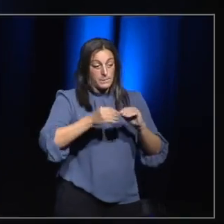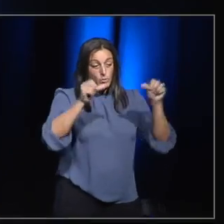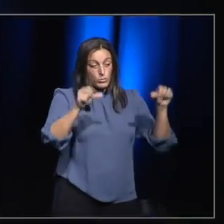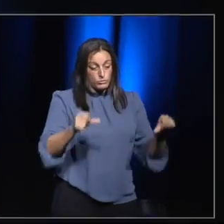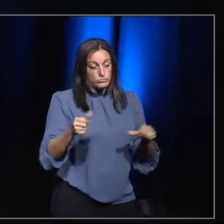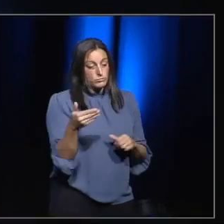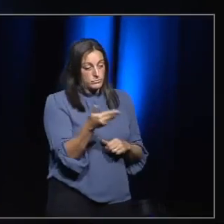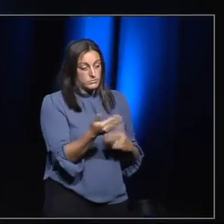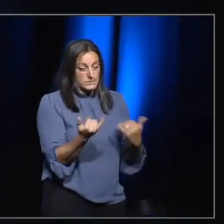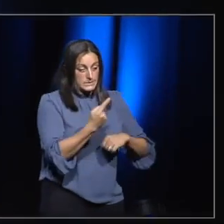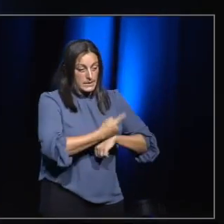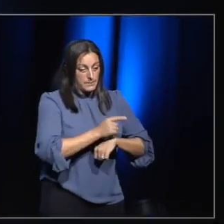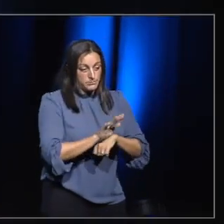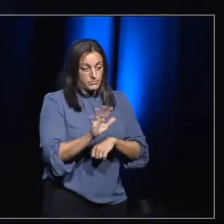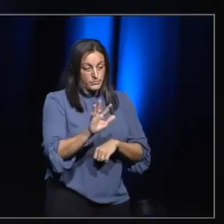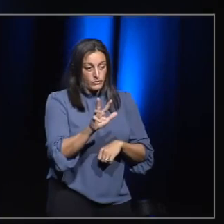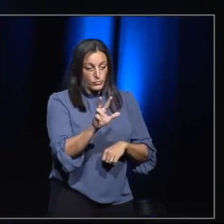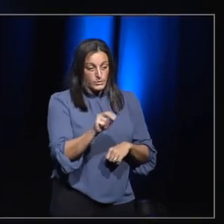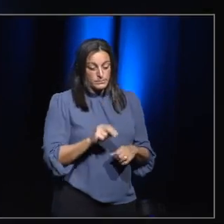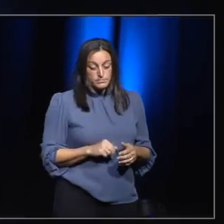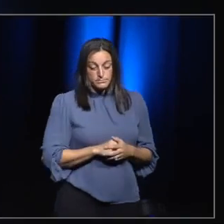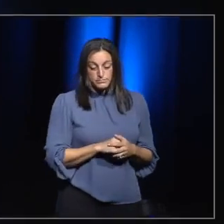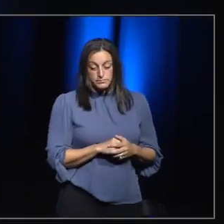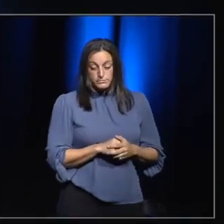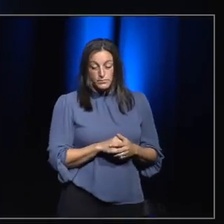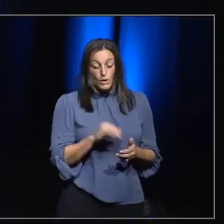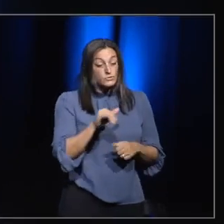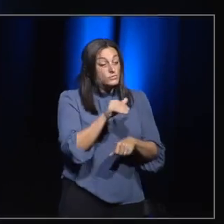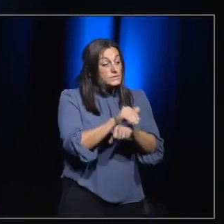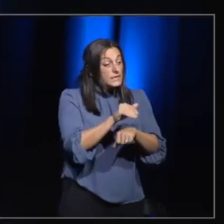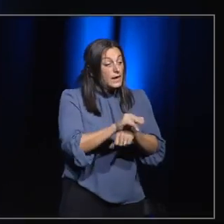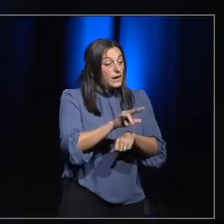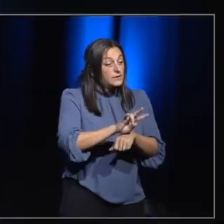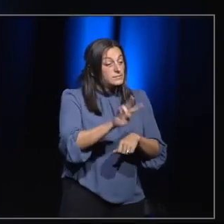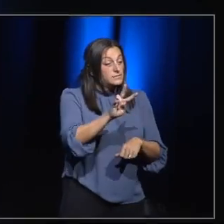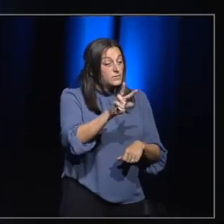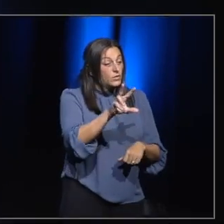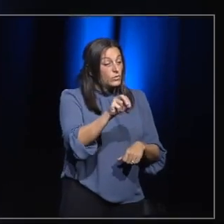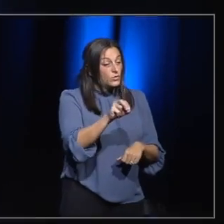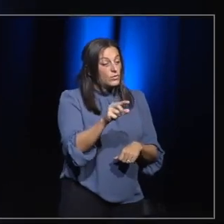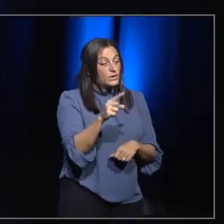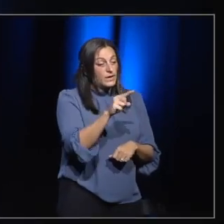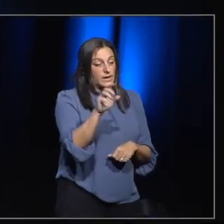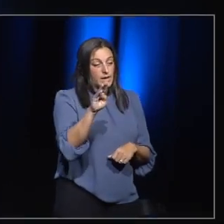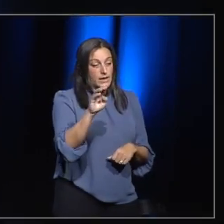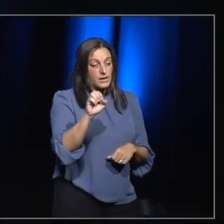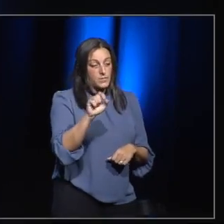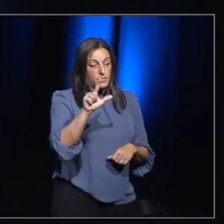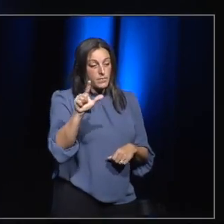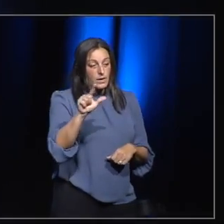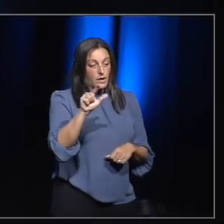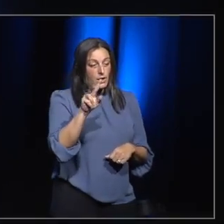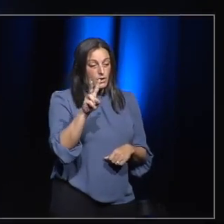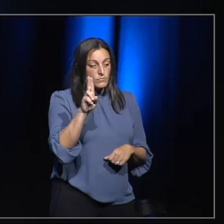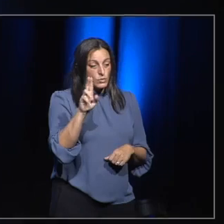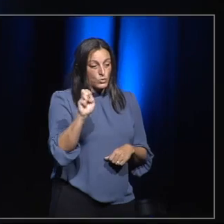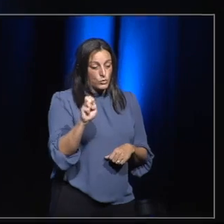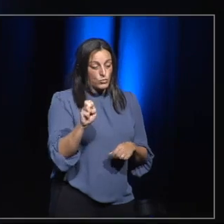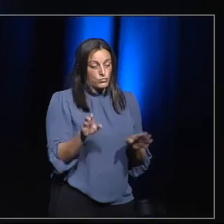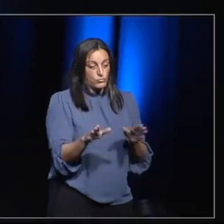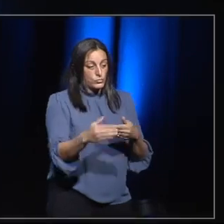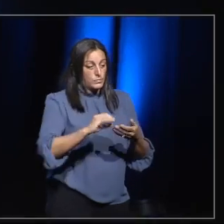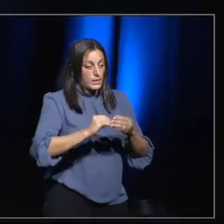Finally, join us this evening at 7:30 in the Bellevue Ballroom 1, just after the poster